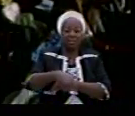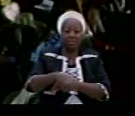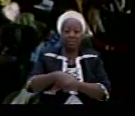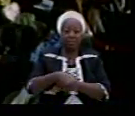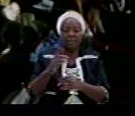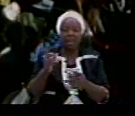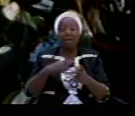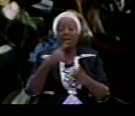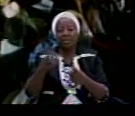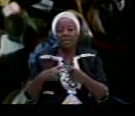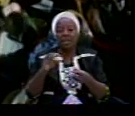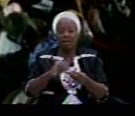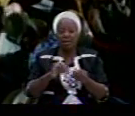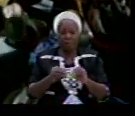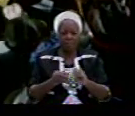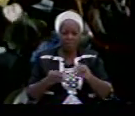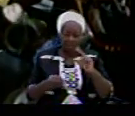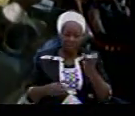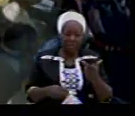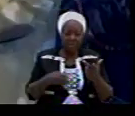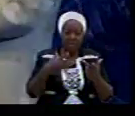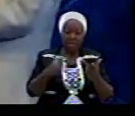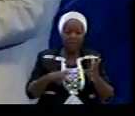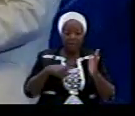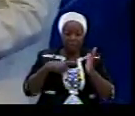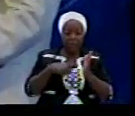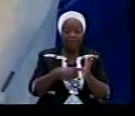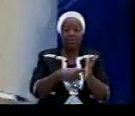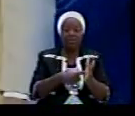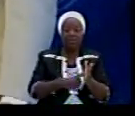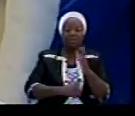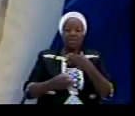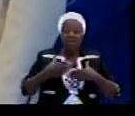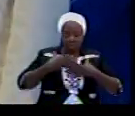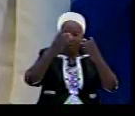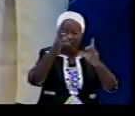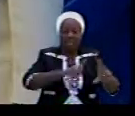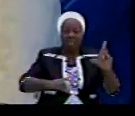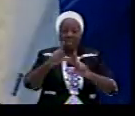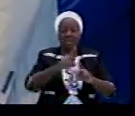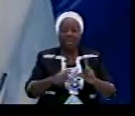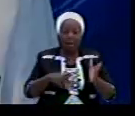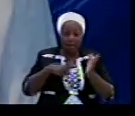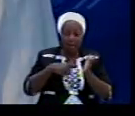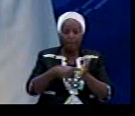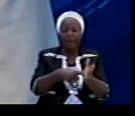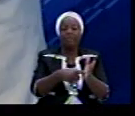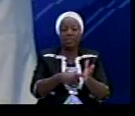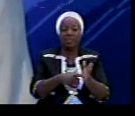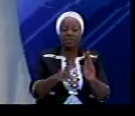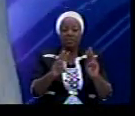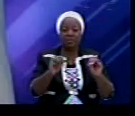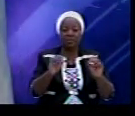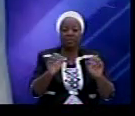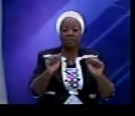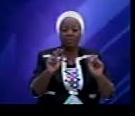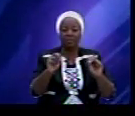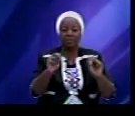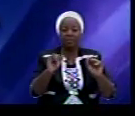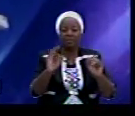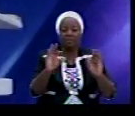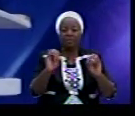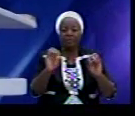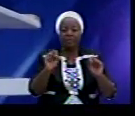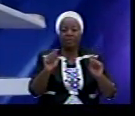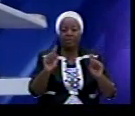Then number three, the manifestation. Somebody shout, manifestation. The power